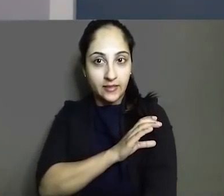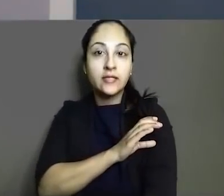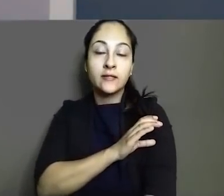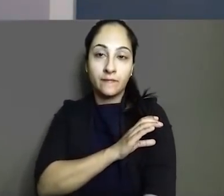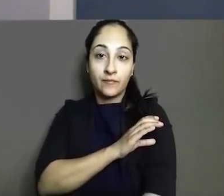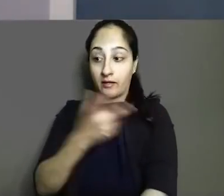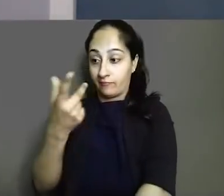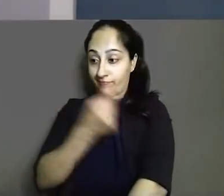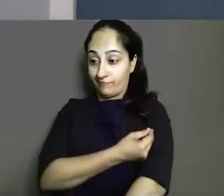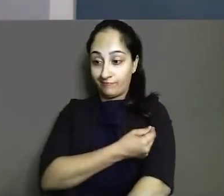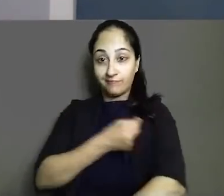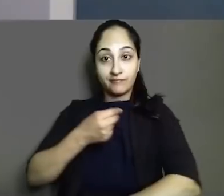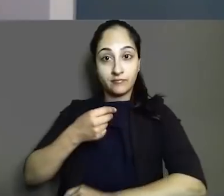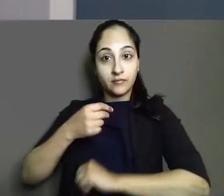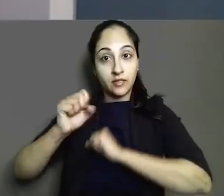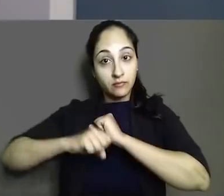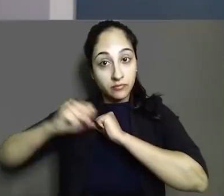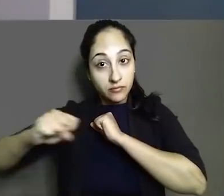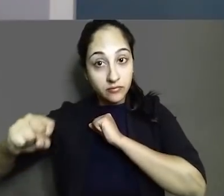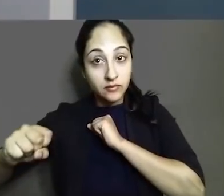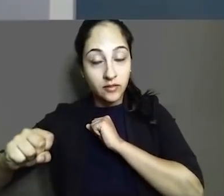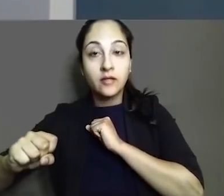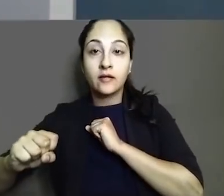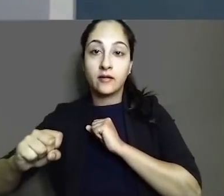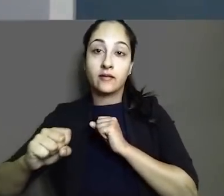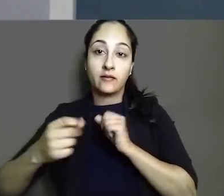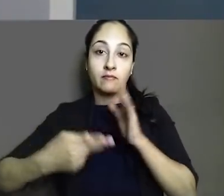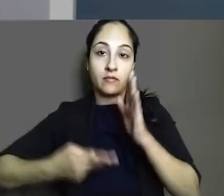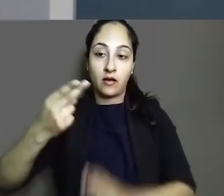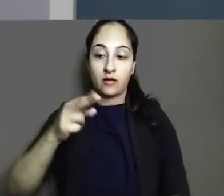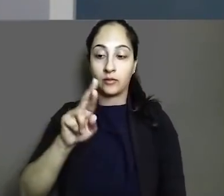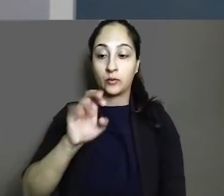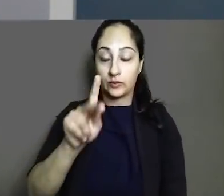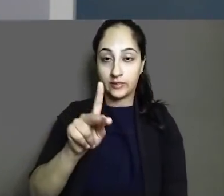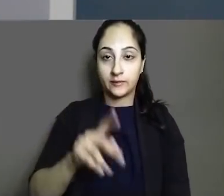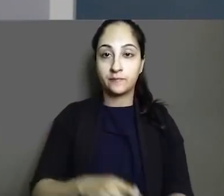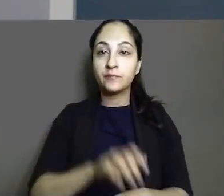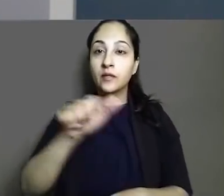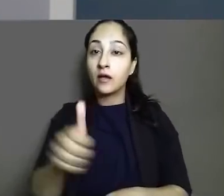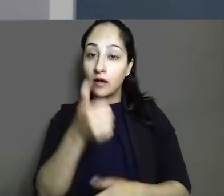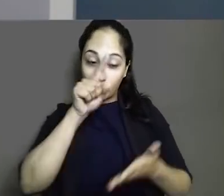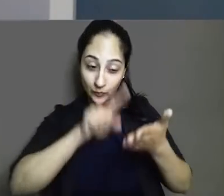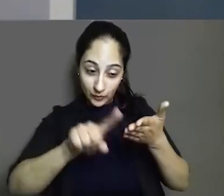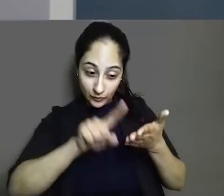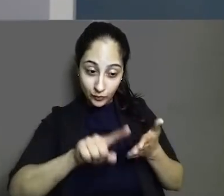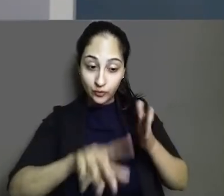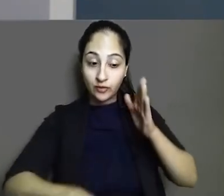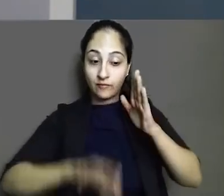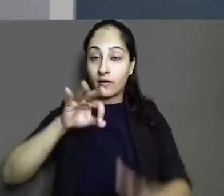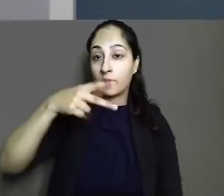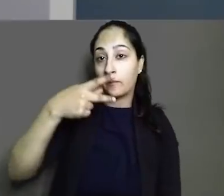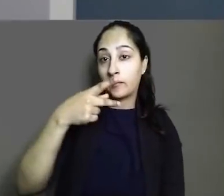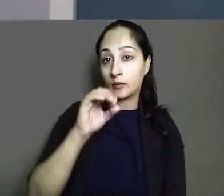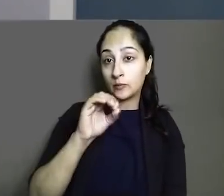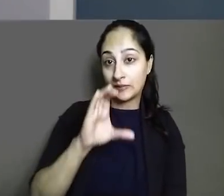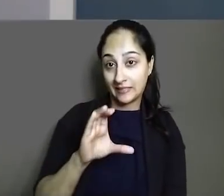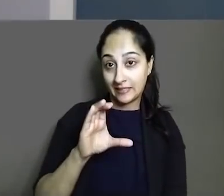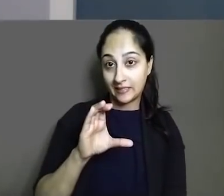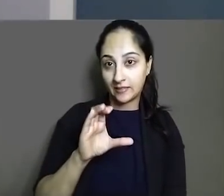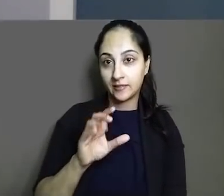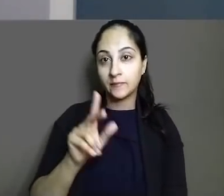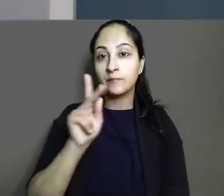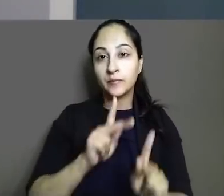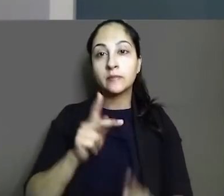severe disease. Now, one concerning trend that we've been seeing is that people of color are less